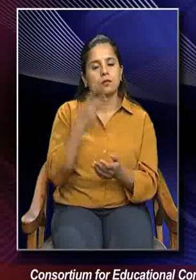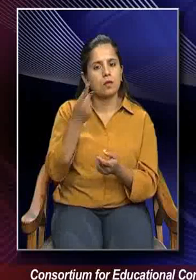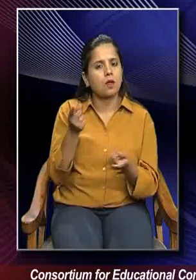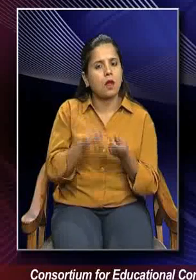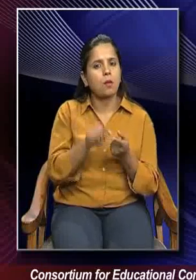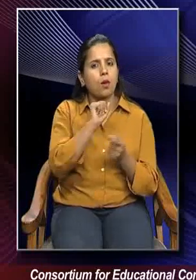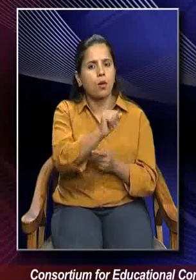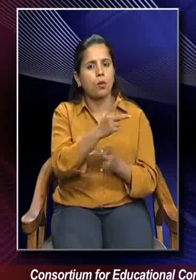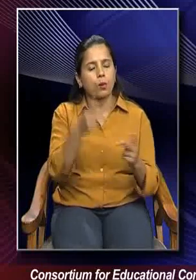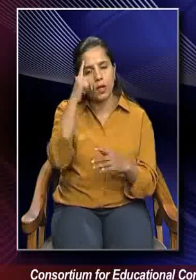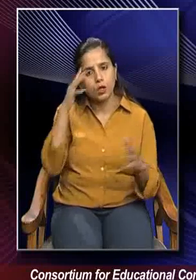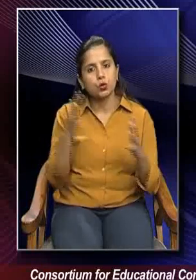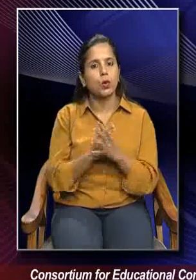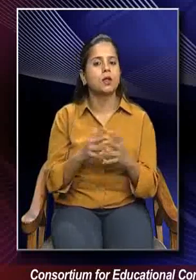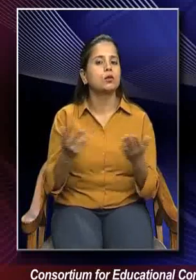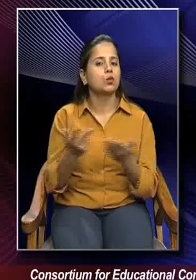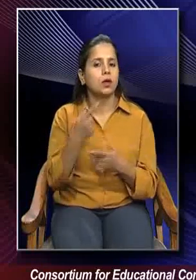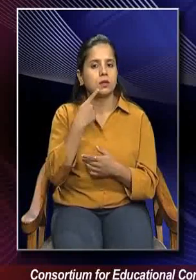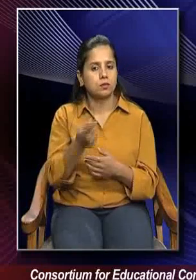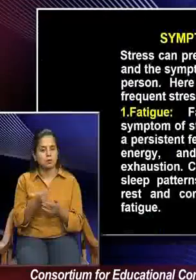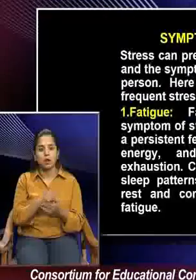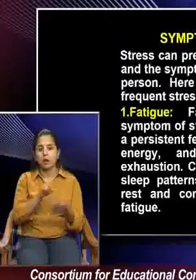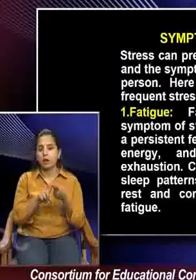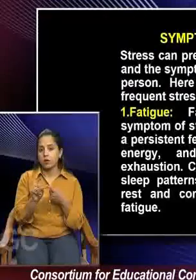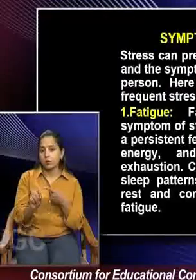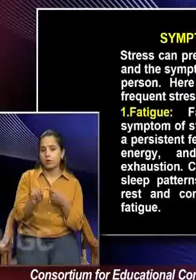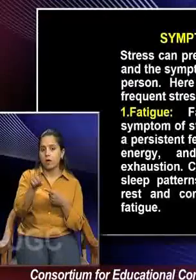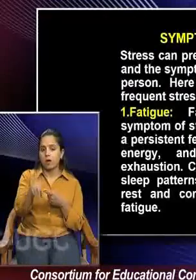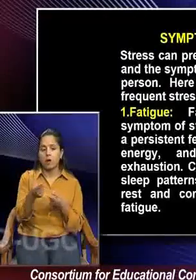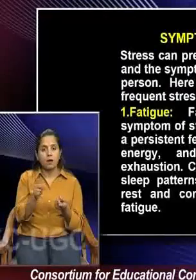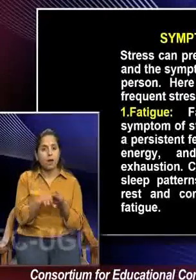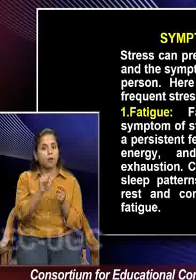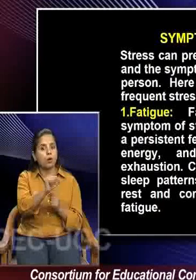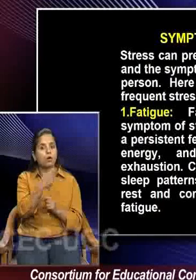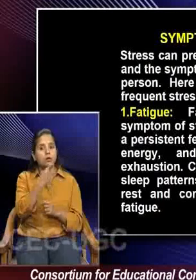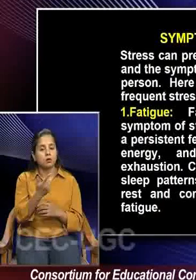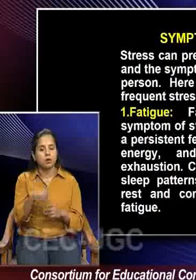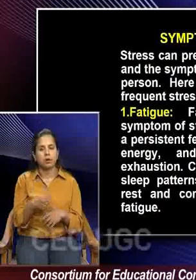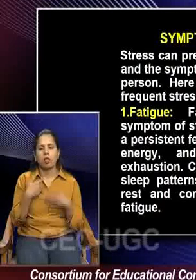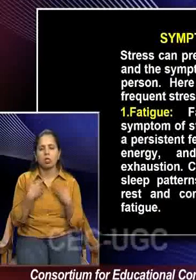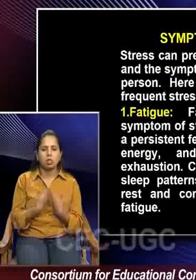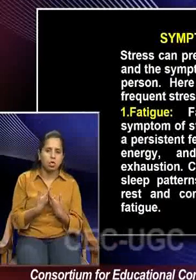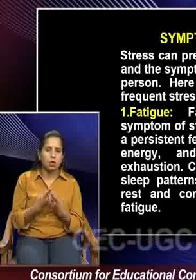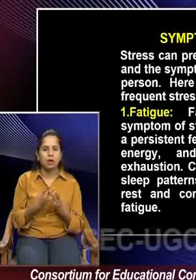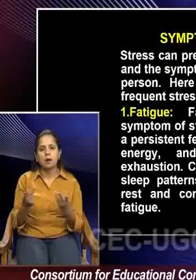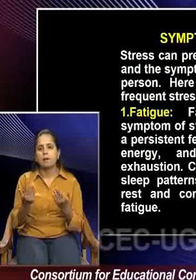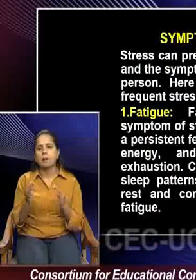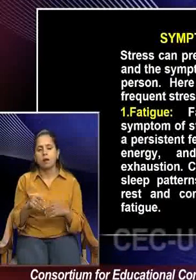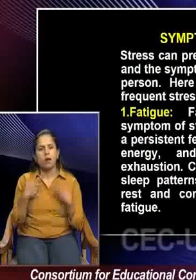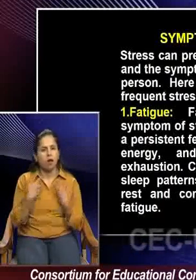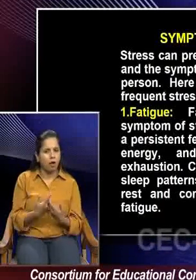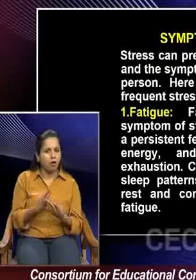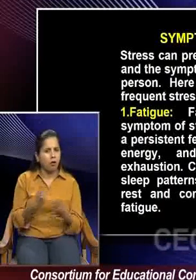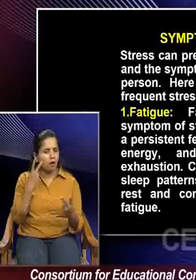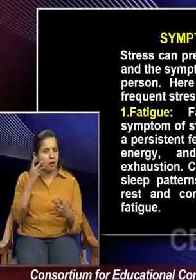of stress. The first symptom is fatigue. Fatigue is